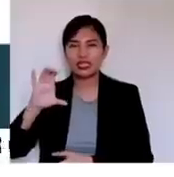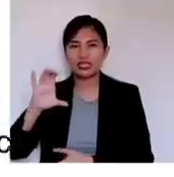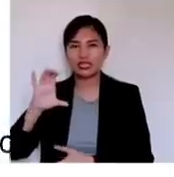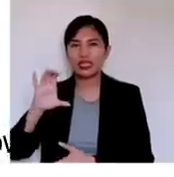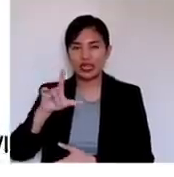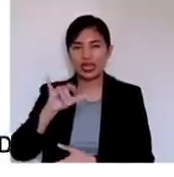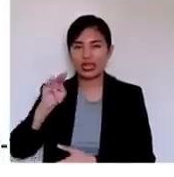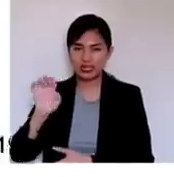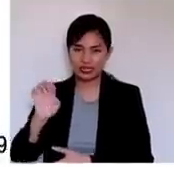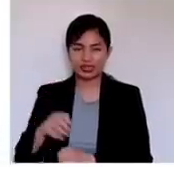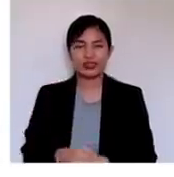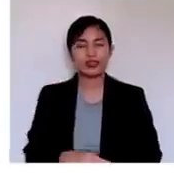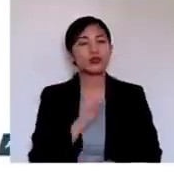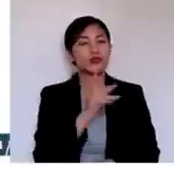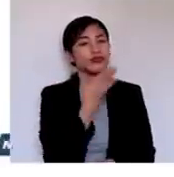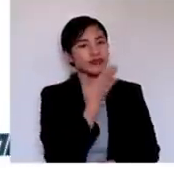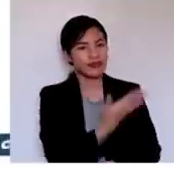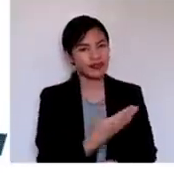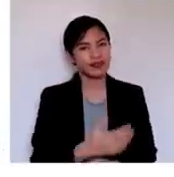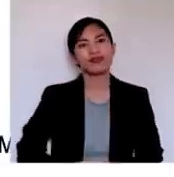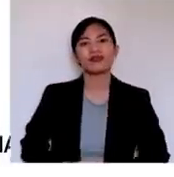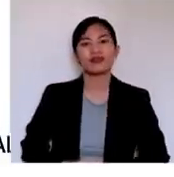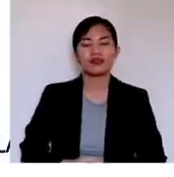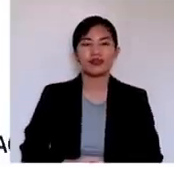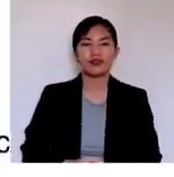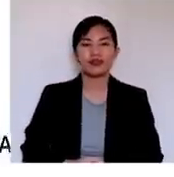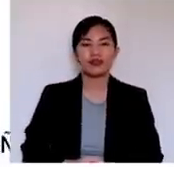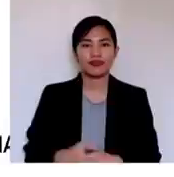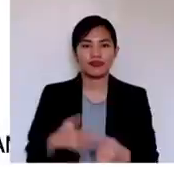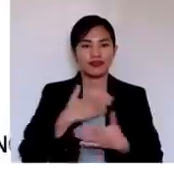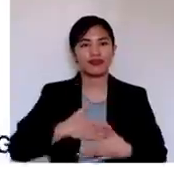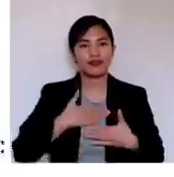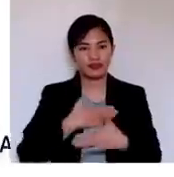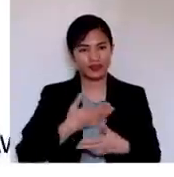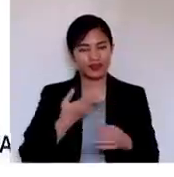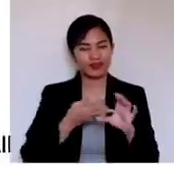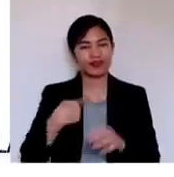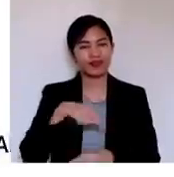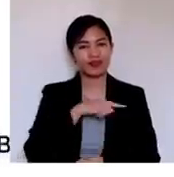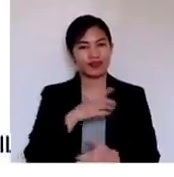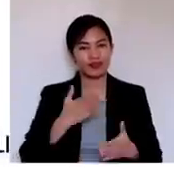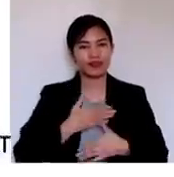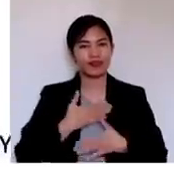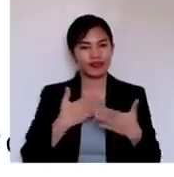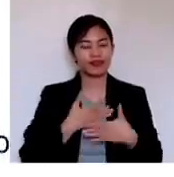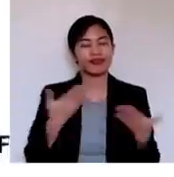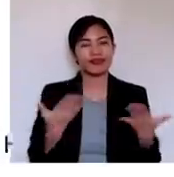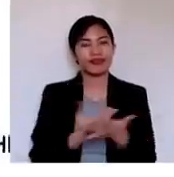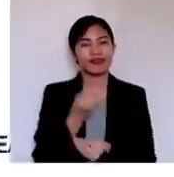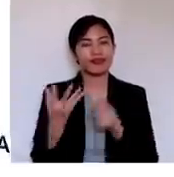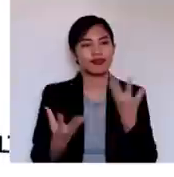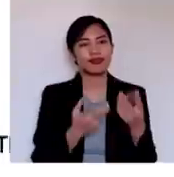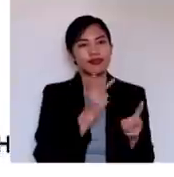there, veteran campaign strategist, joining us on the program. Appreciate it. Happy New Year to you. Take care and you keep